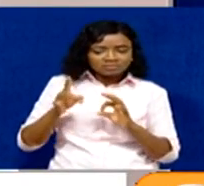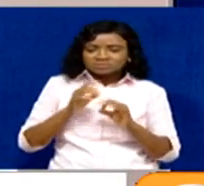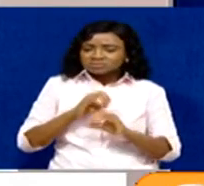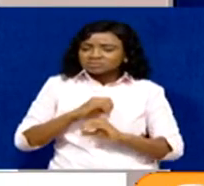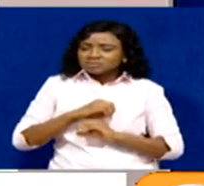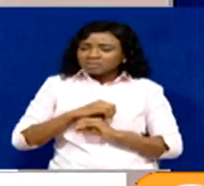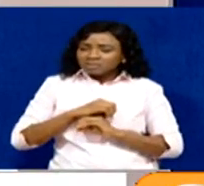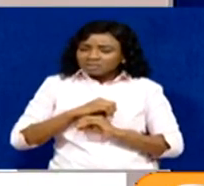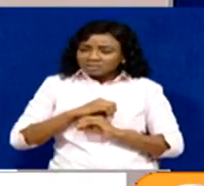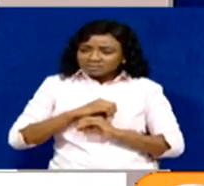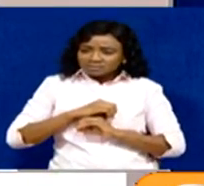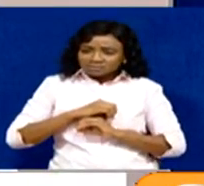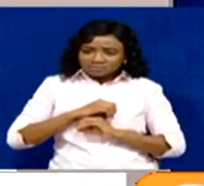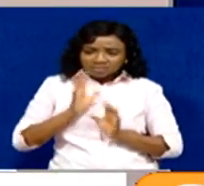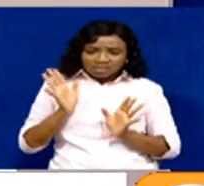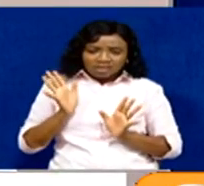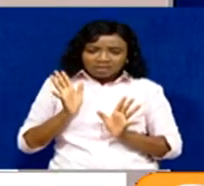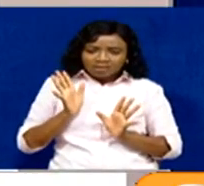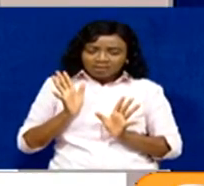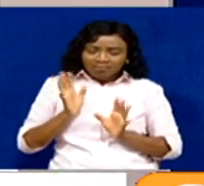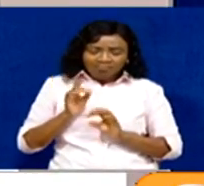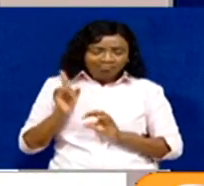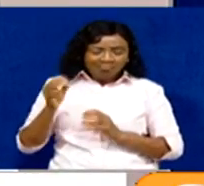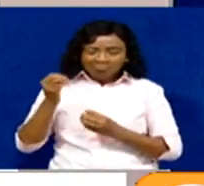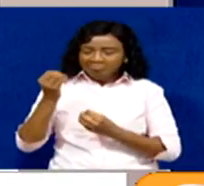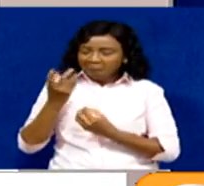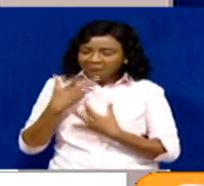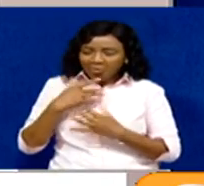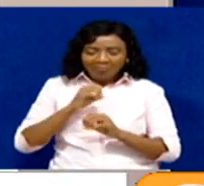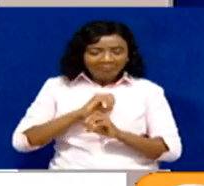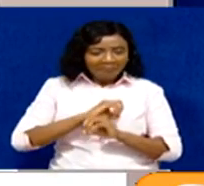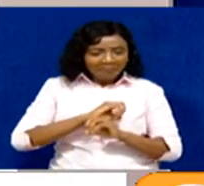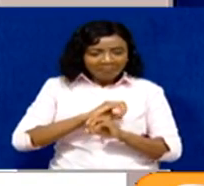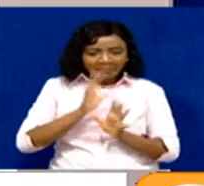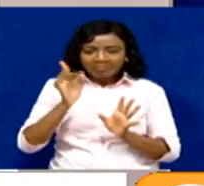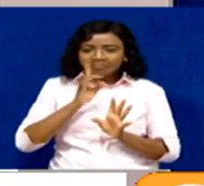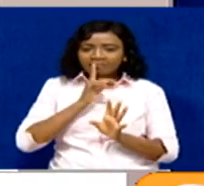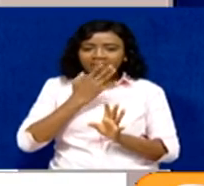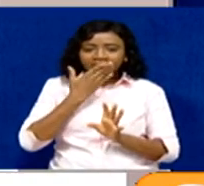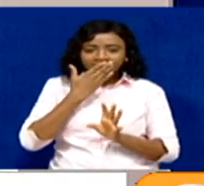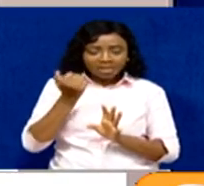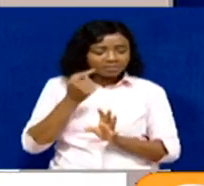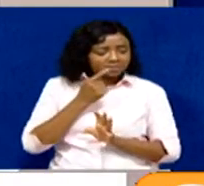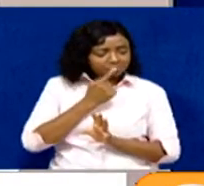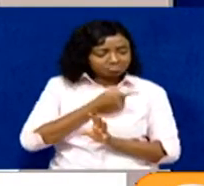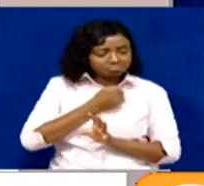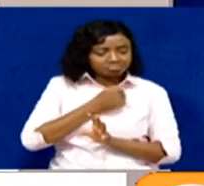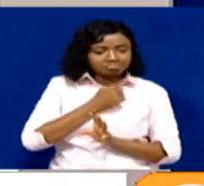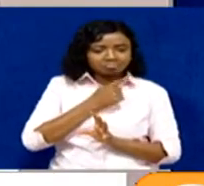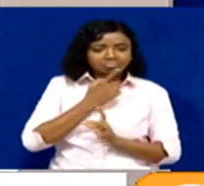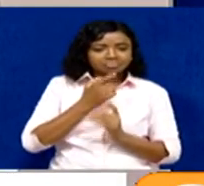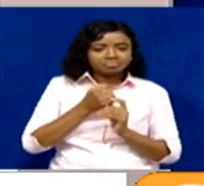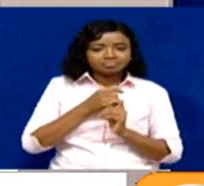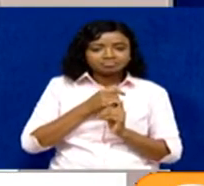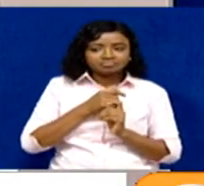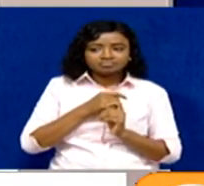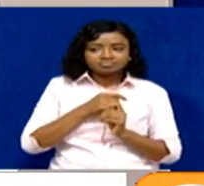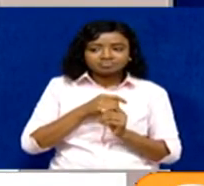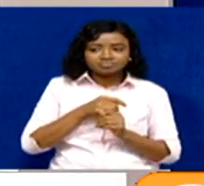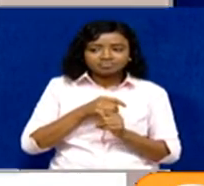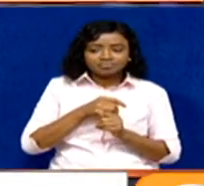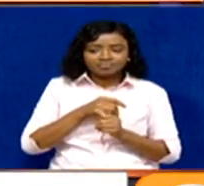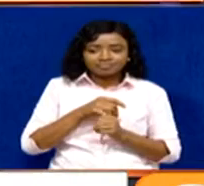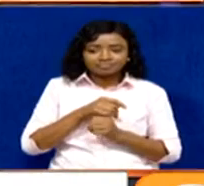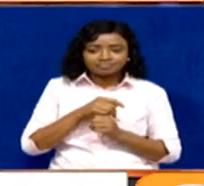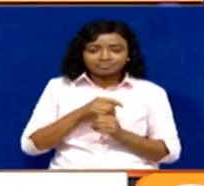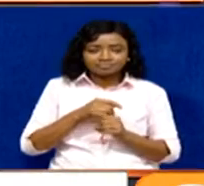we authorize you to make an alliance, but we prefer that you do that with Azimio. Yeah. So and you're saying they told you this is a two-horse